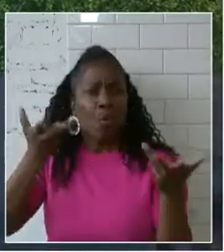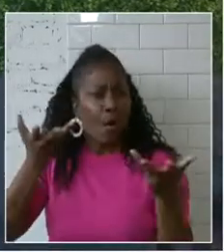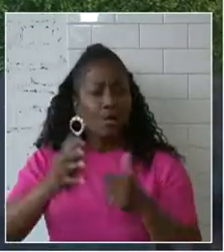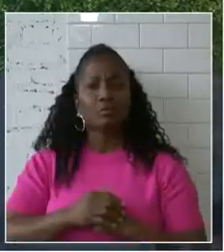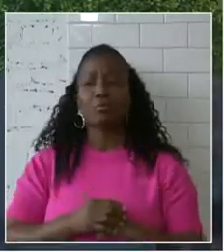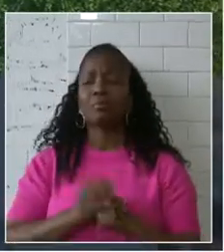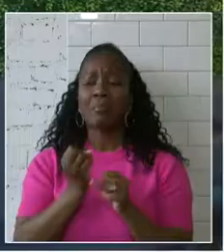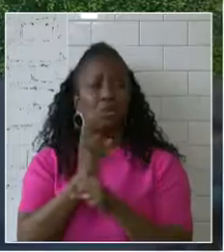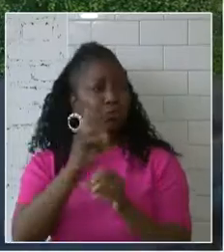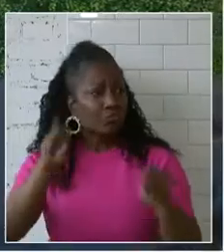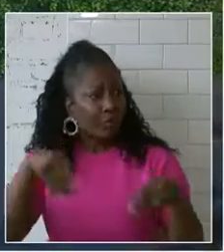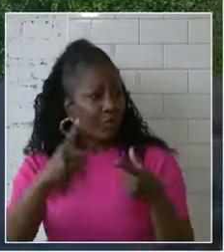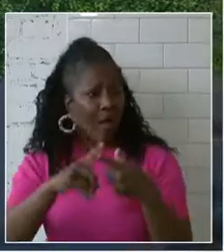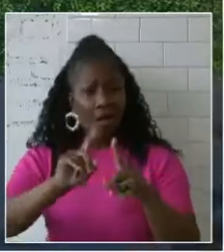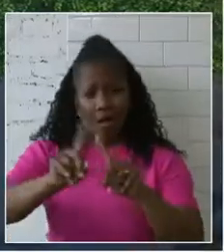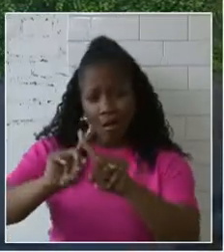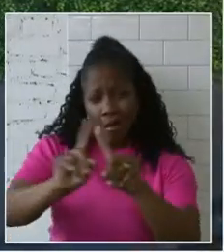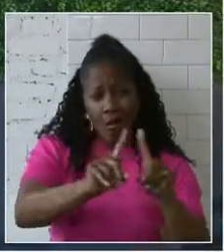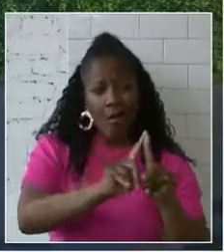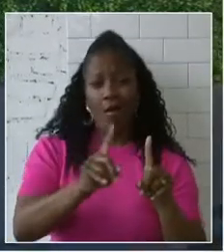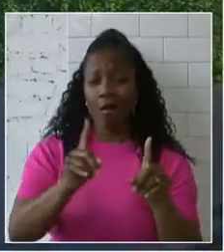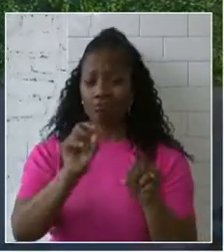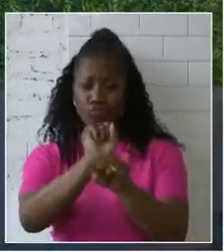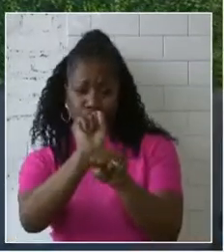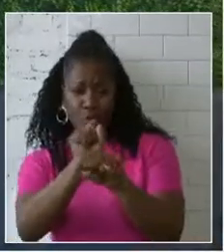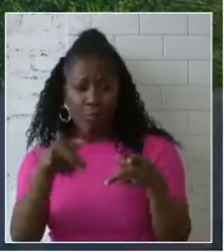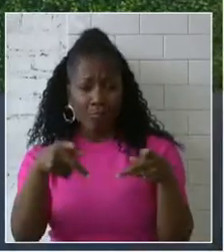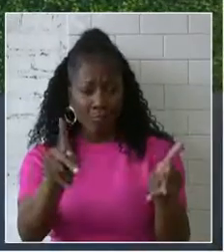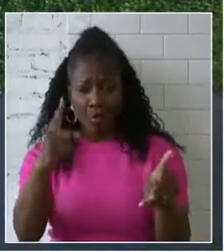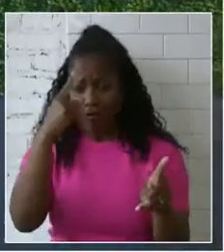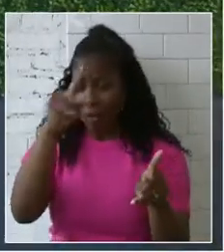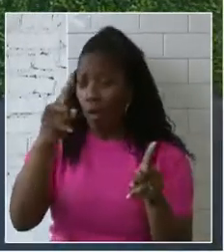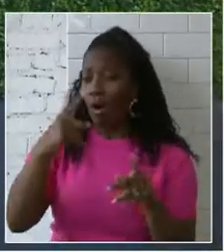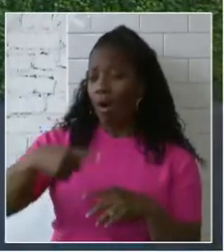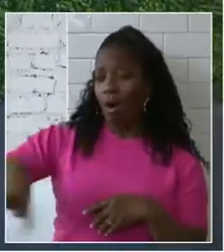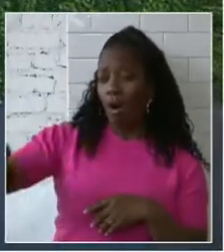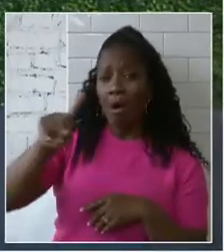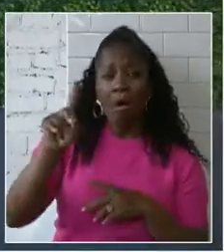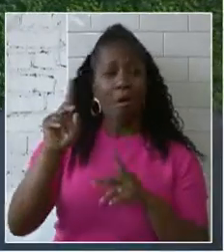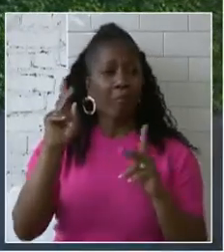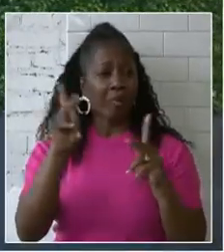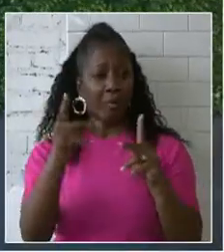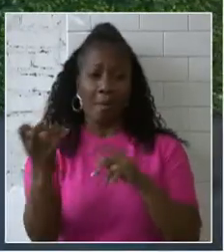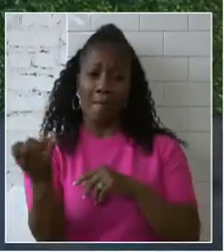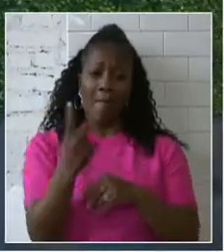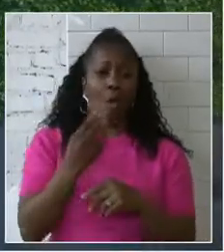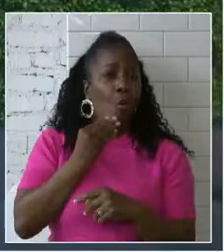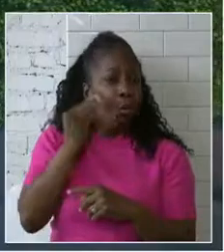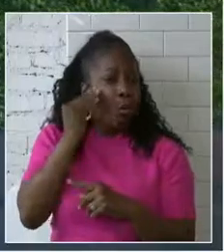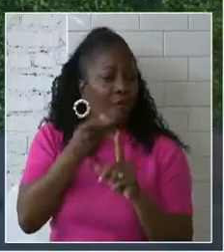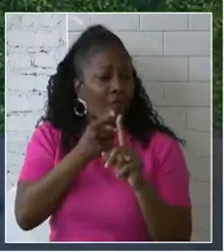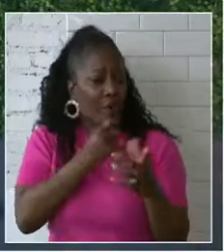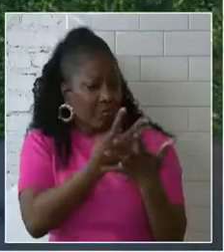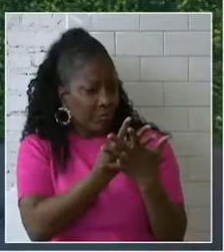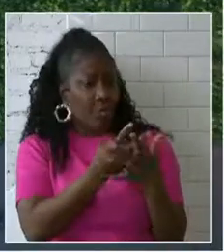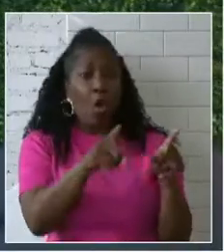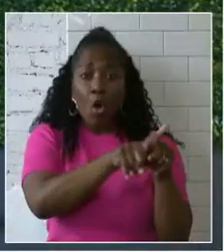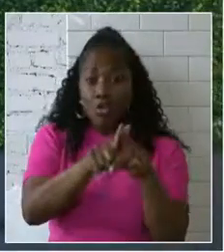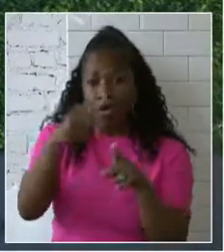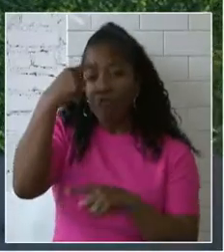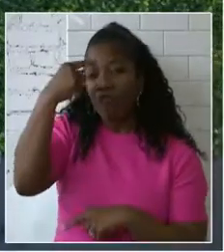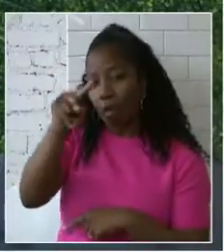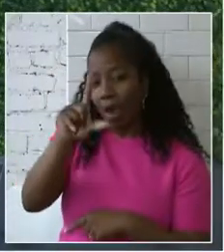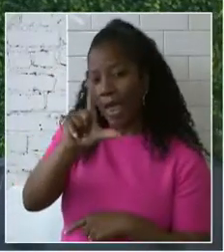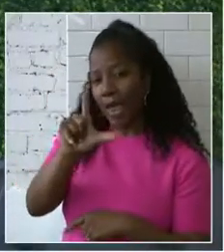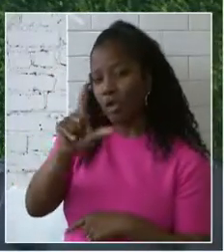to provide job opportunities for up-and-coming returning citizens, as well as the LGBTQ